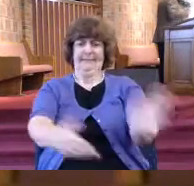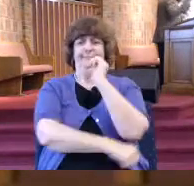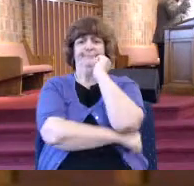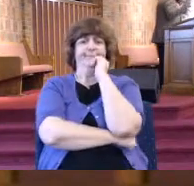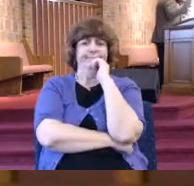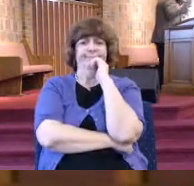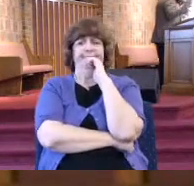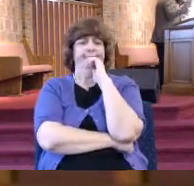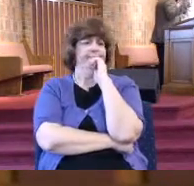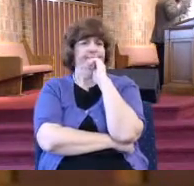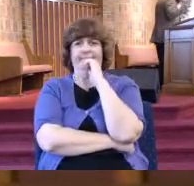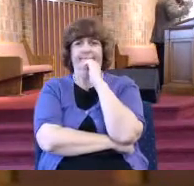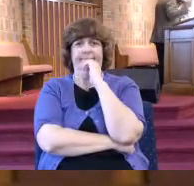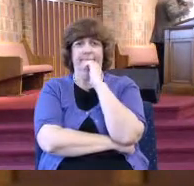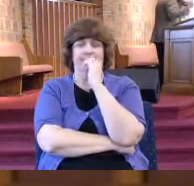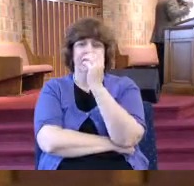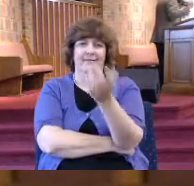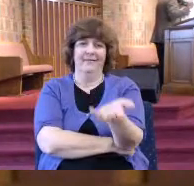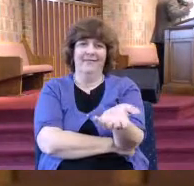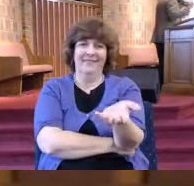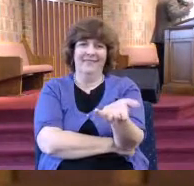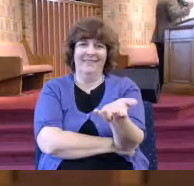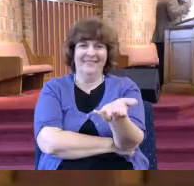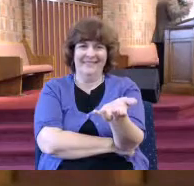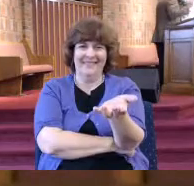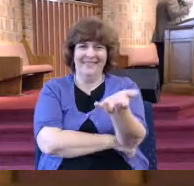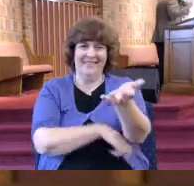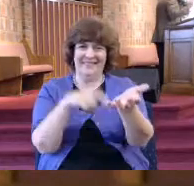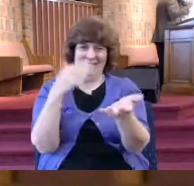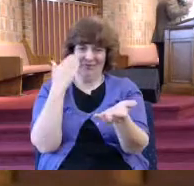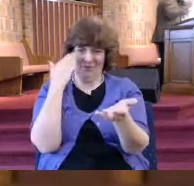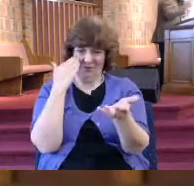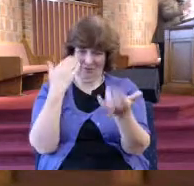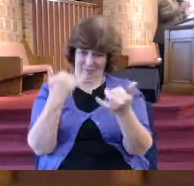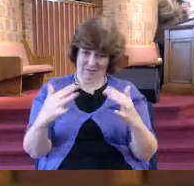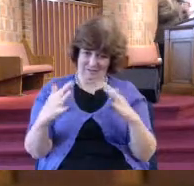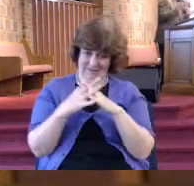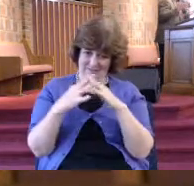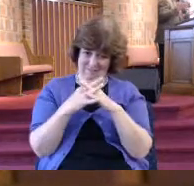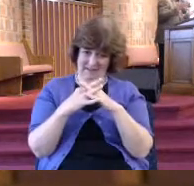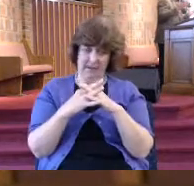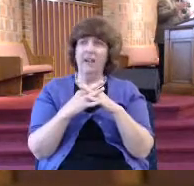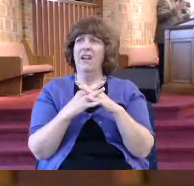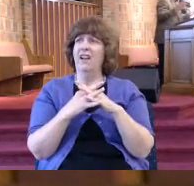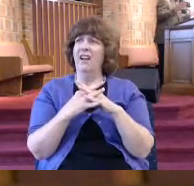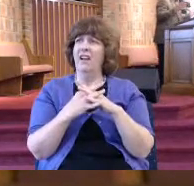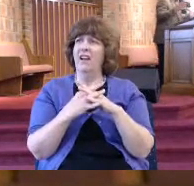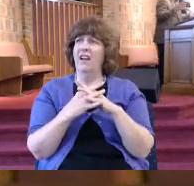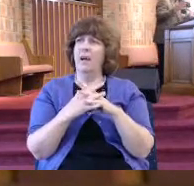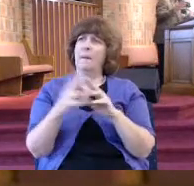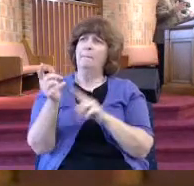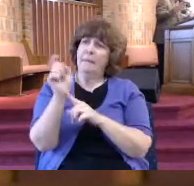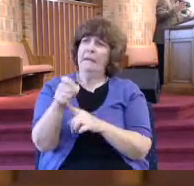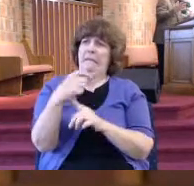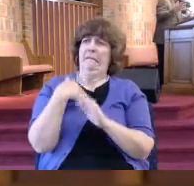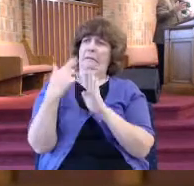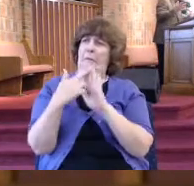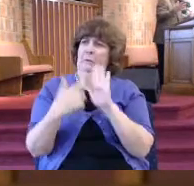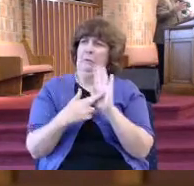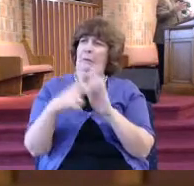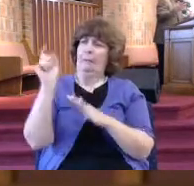Well, anyone who knows anything about football would quickly say, well, you can't have a football game without